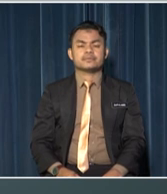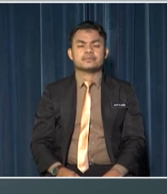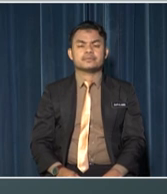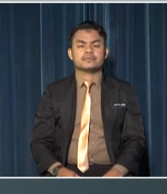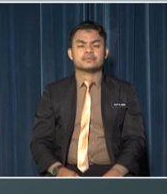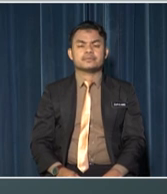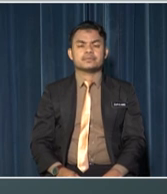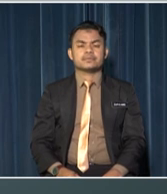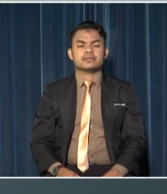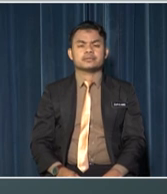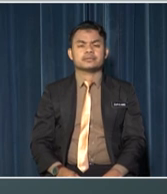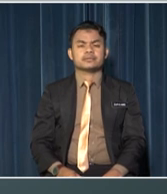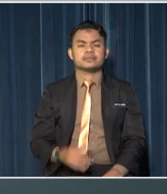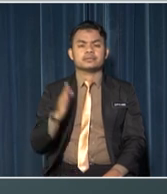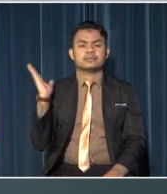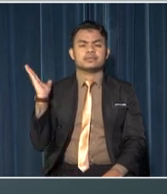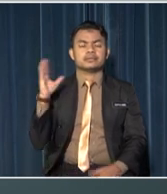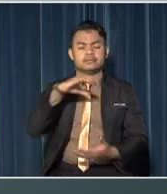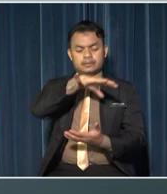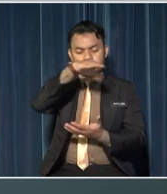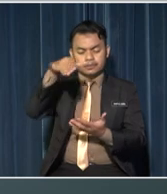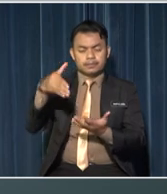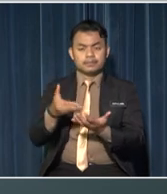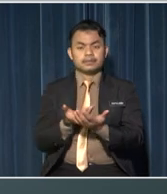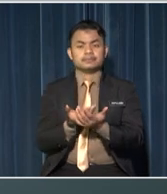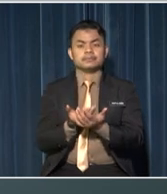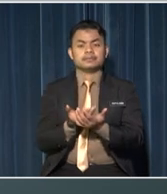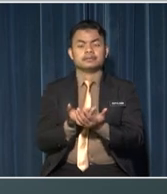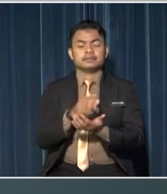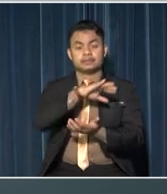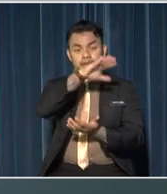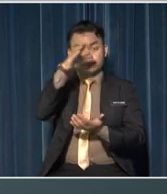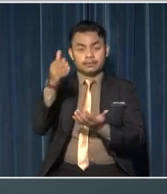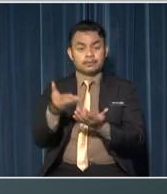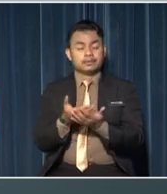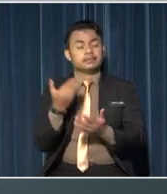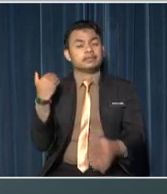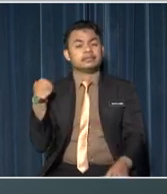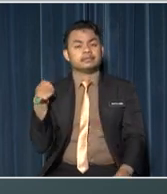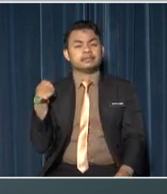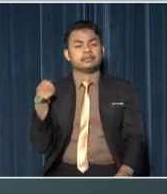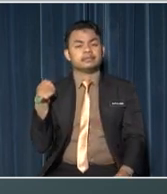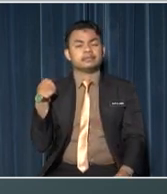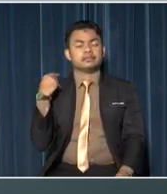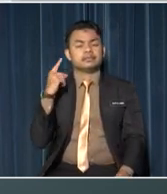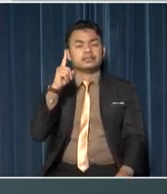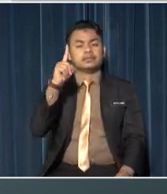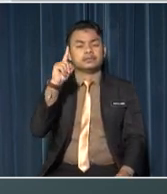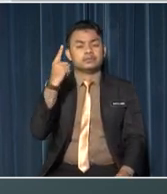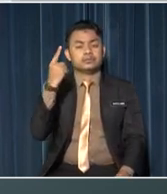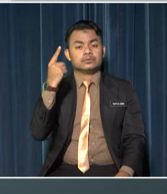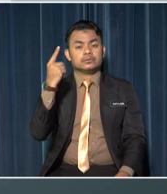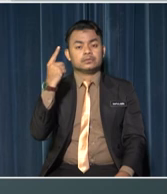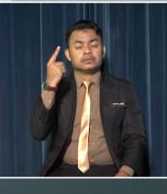a sphere. A sphere has only one curved